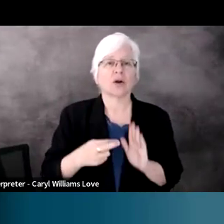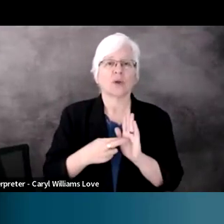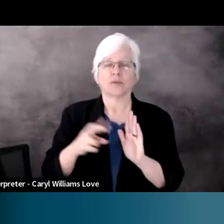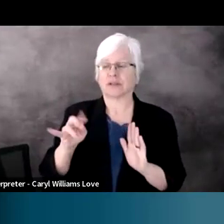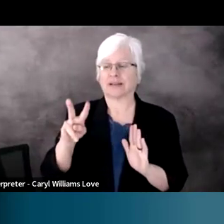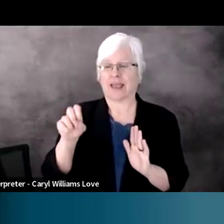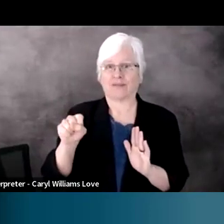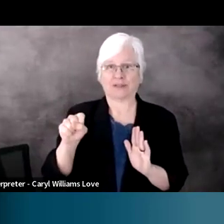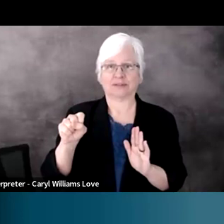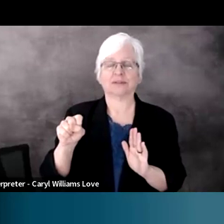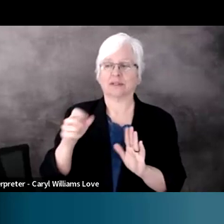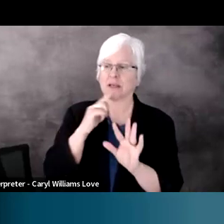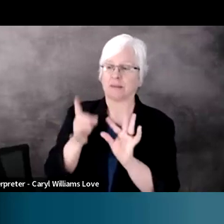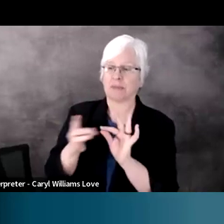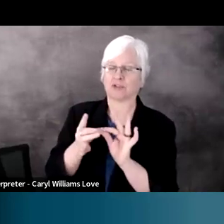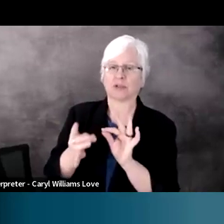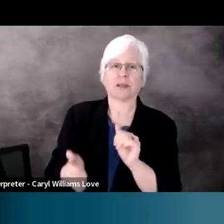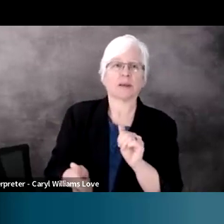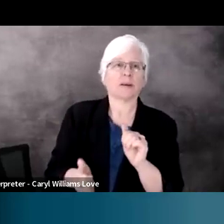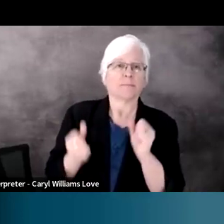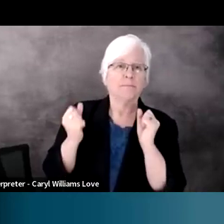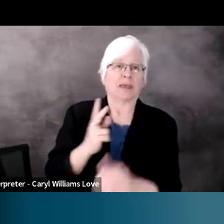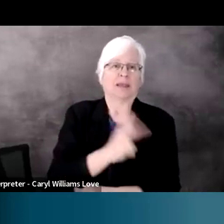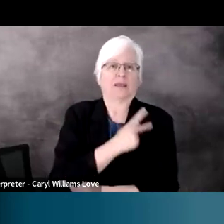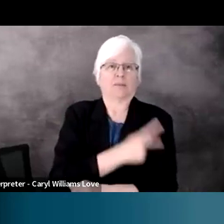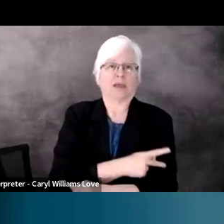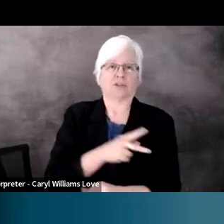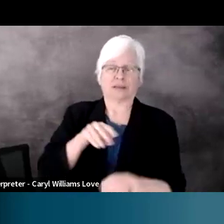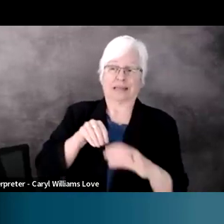you know, there's a good majority of patients in crisis in the emergency department.